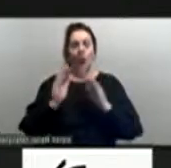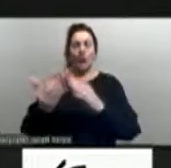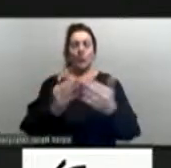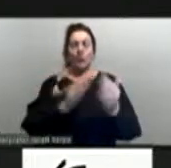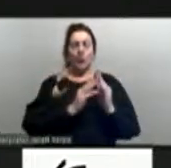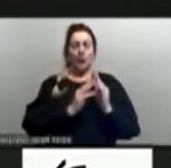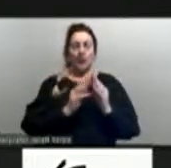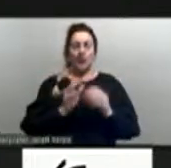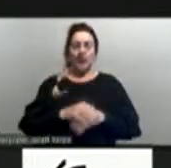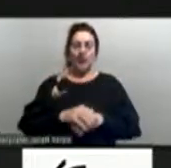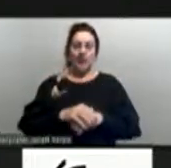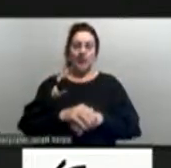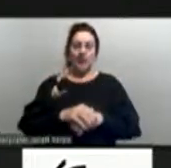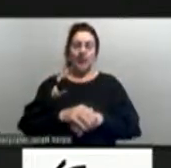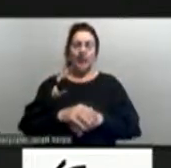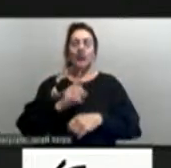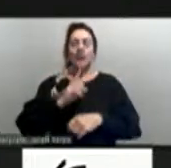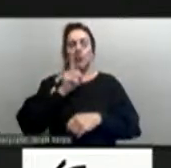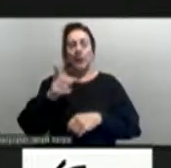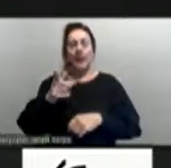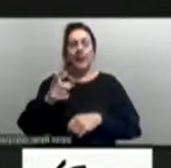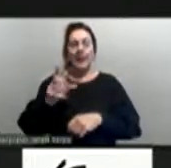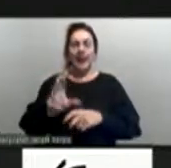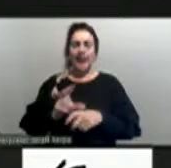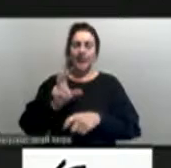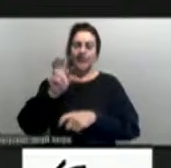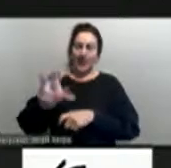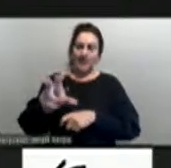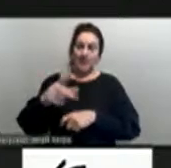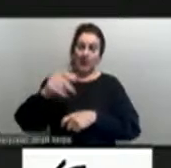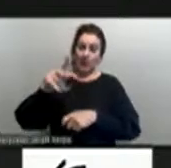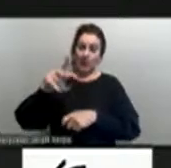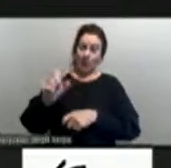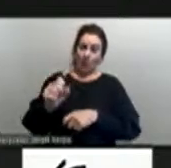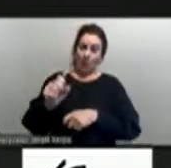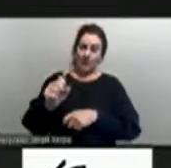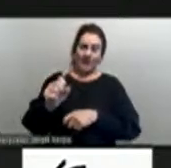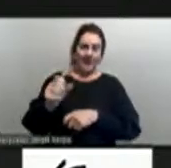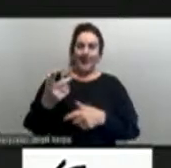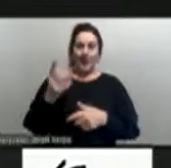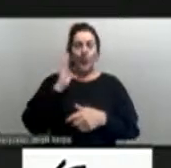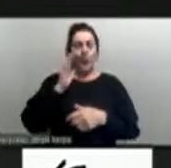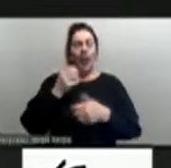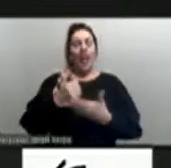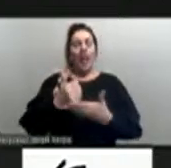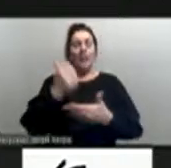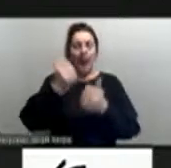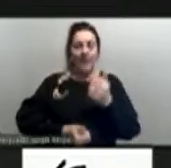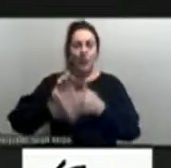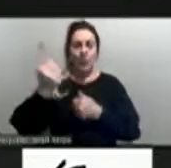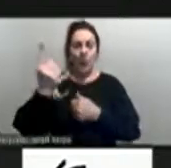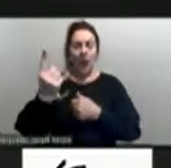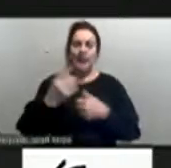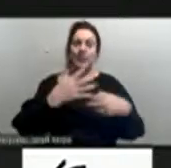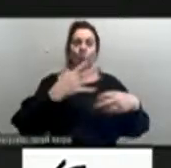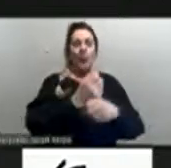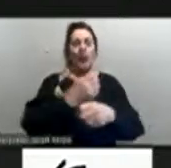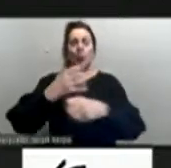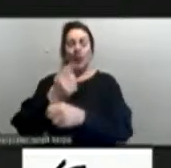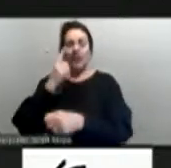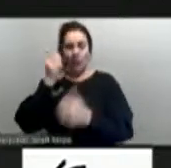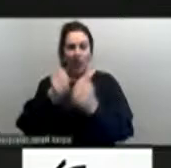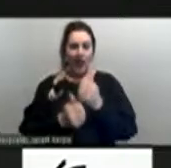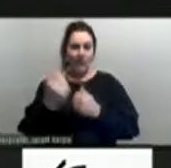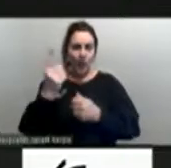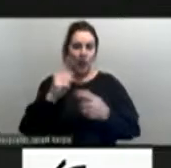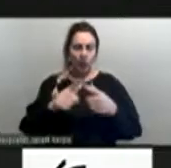system really is an investment in all of us and in all aspects of our county. Everybody wins when you invest in our parks. So I want to thank our mayor and Board of County Commissioners for its continued